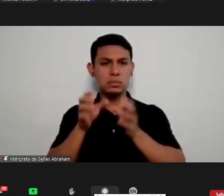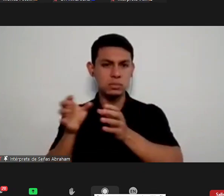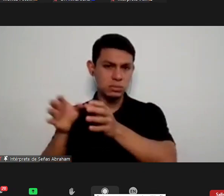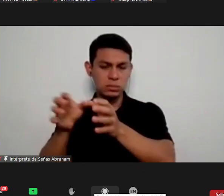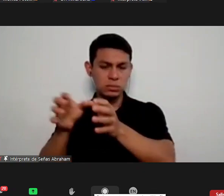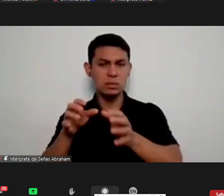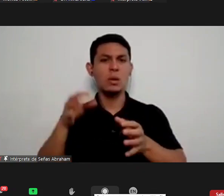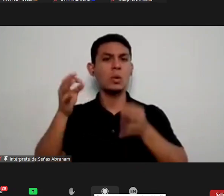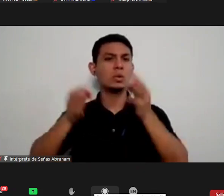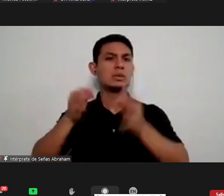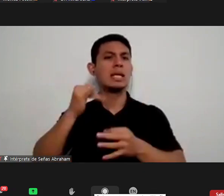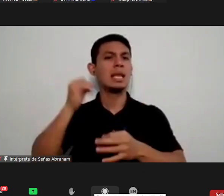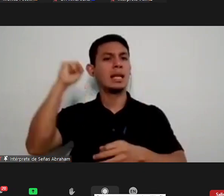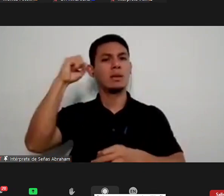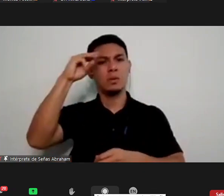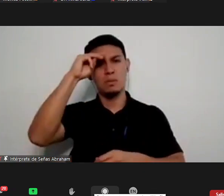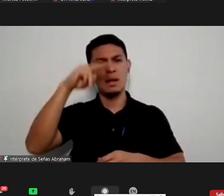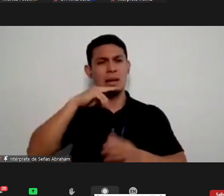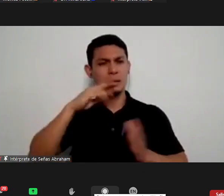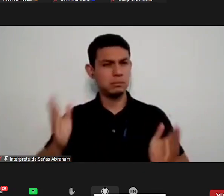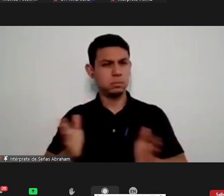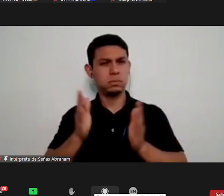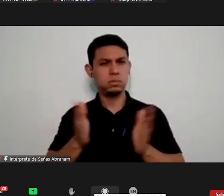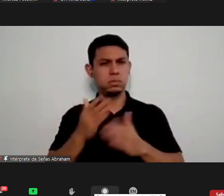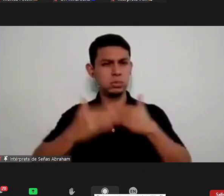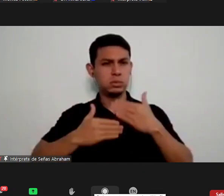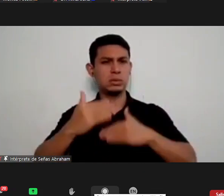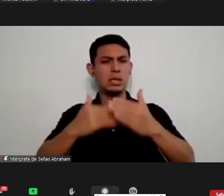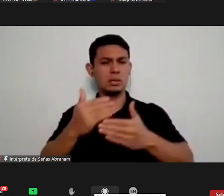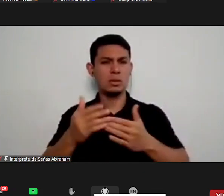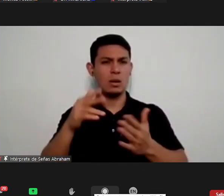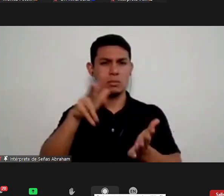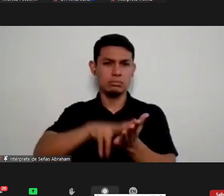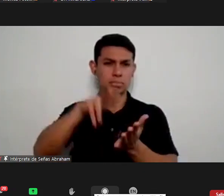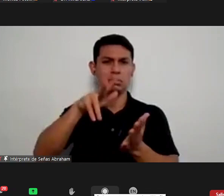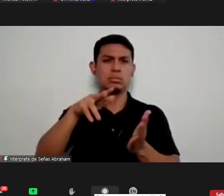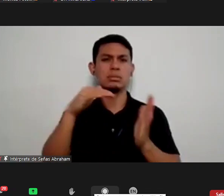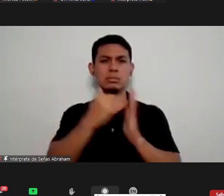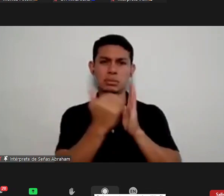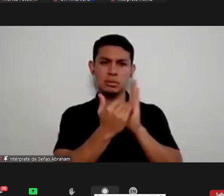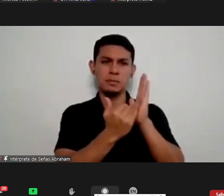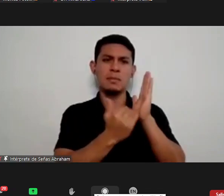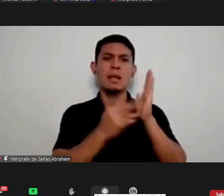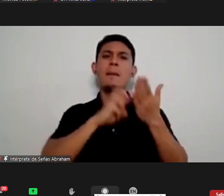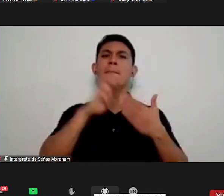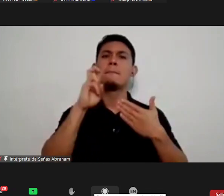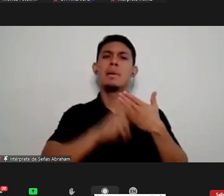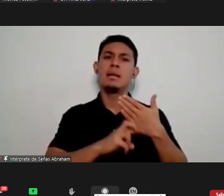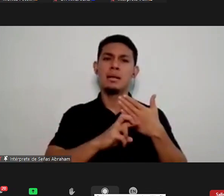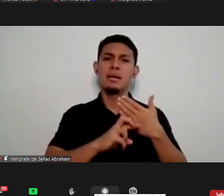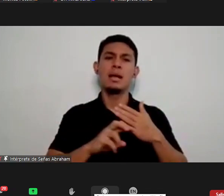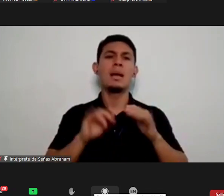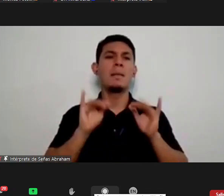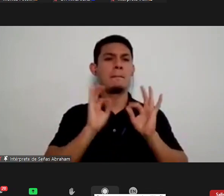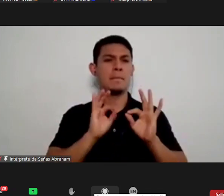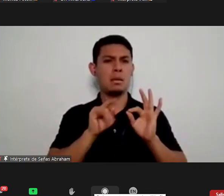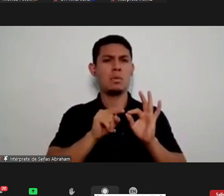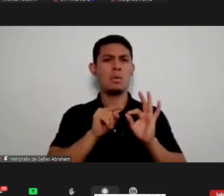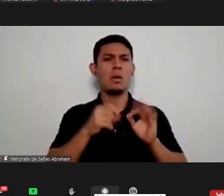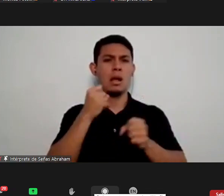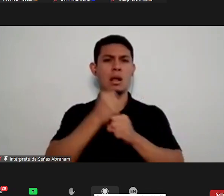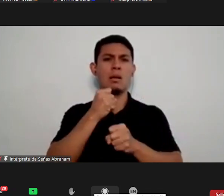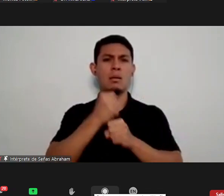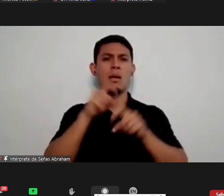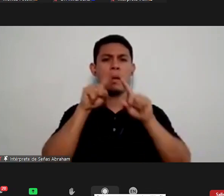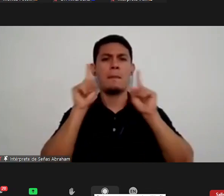of all the officials of the secretary of justice and human rights to further this process of this plan the same